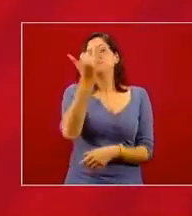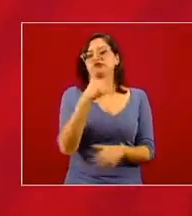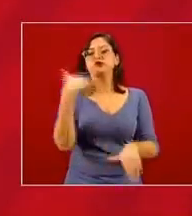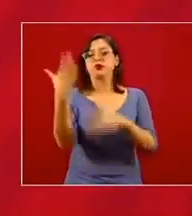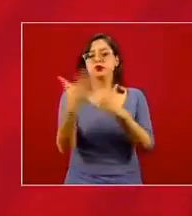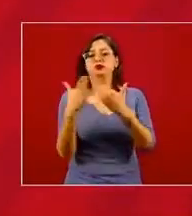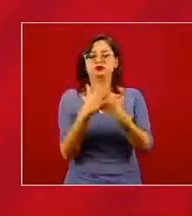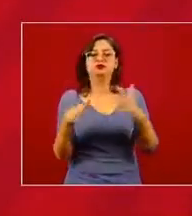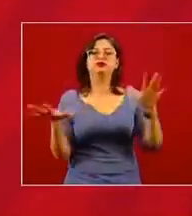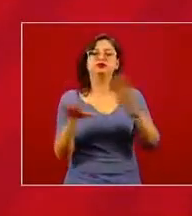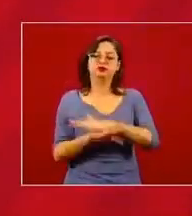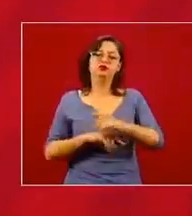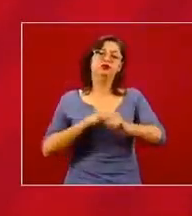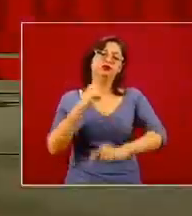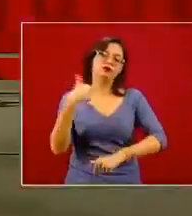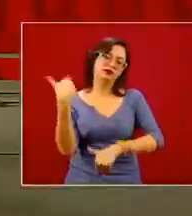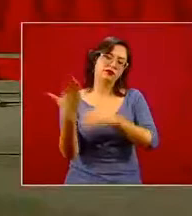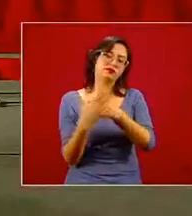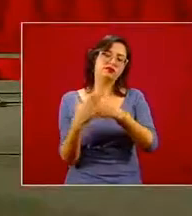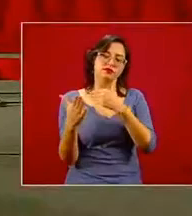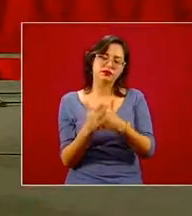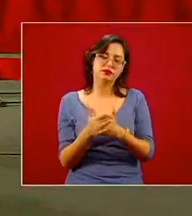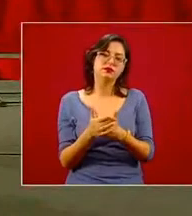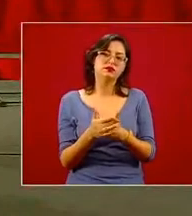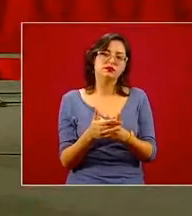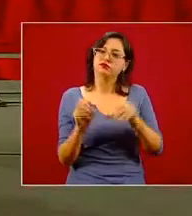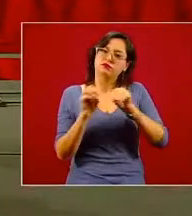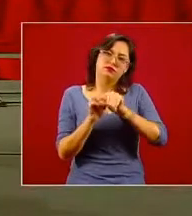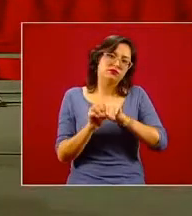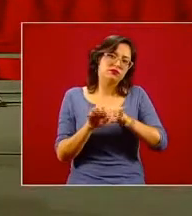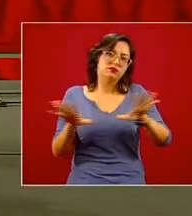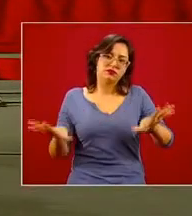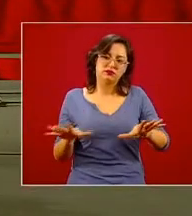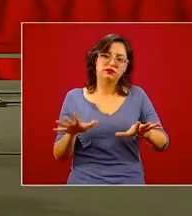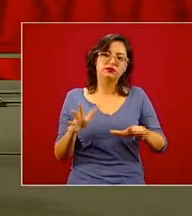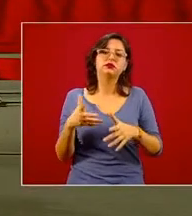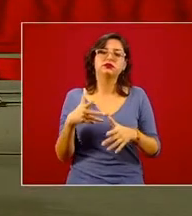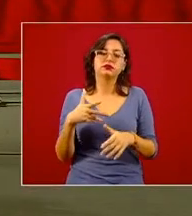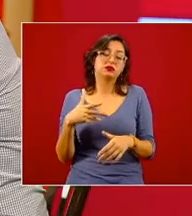And with that evidence, they're going to do the correction.